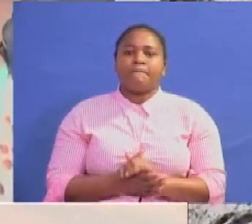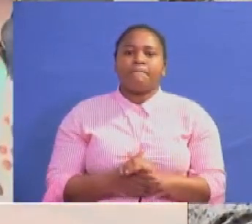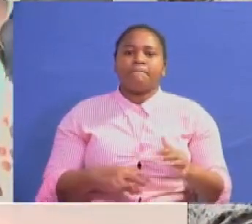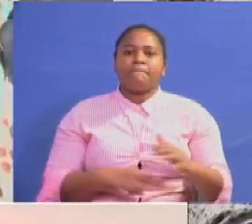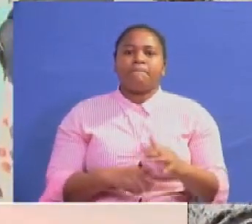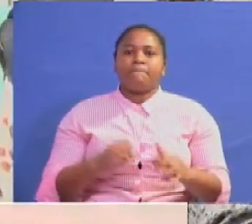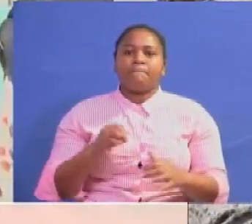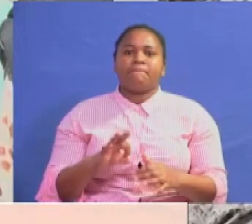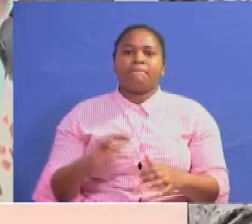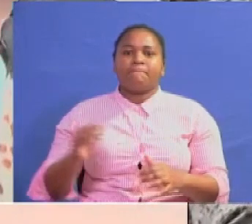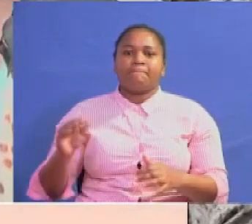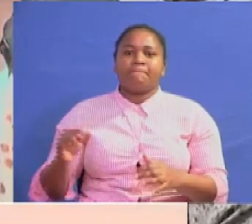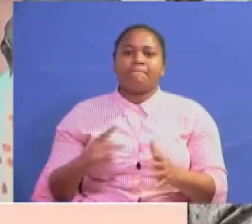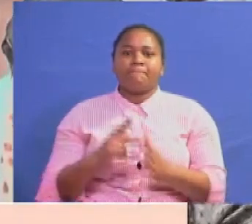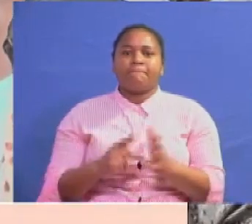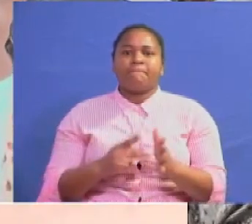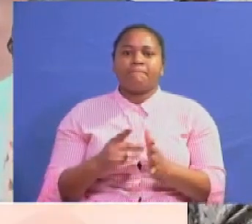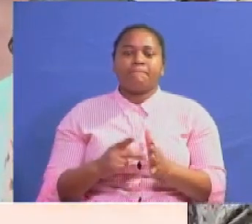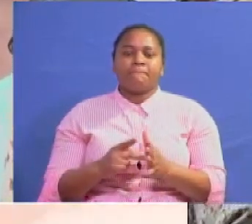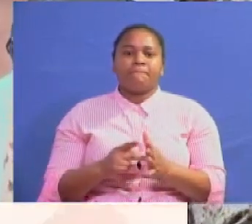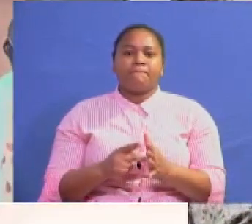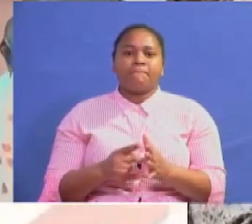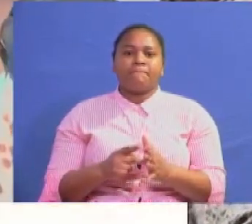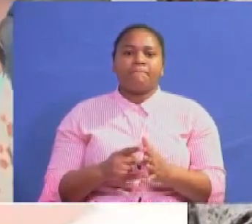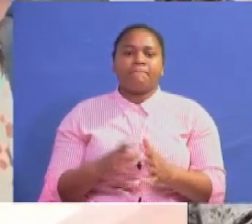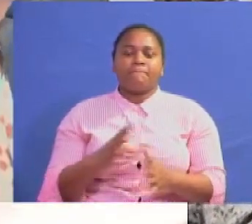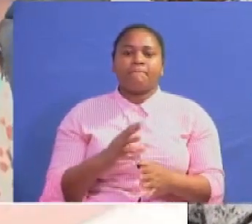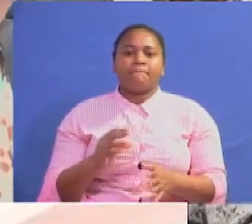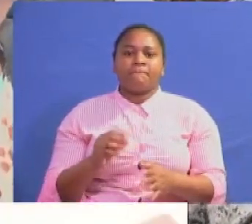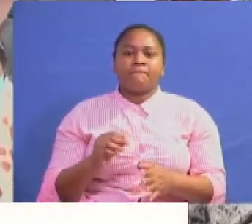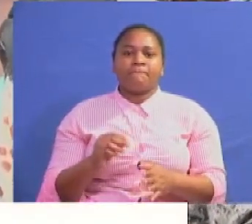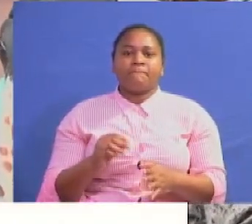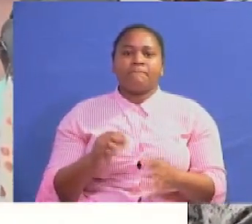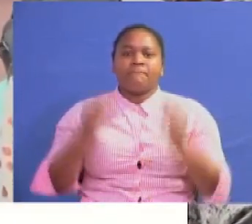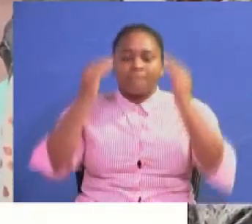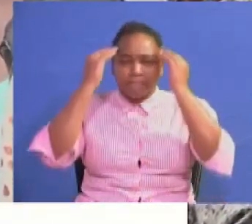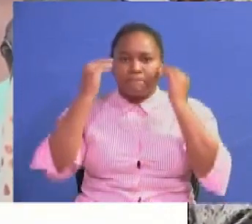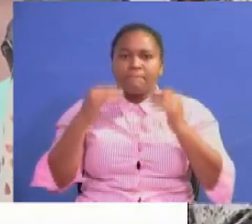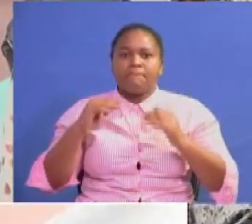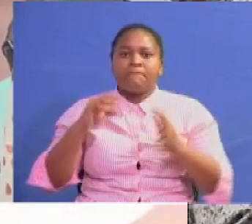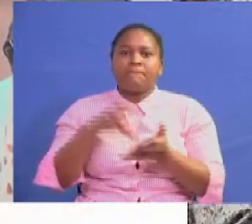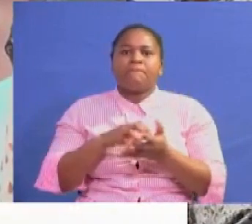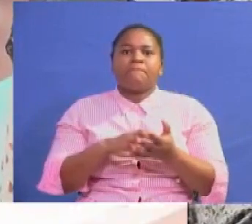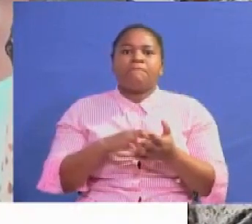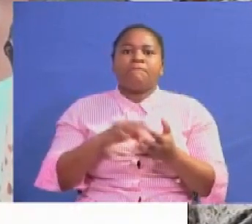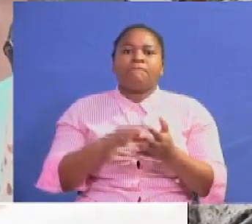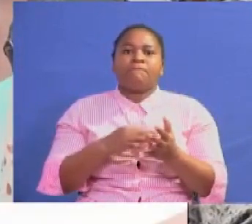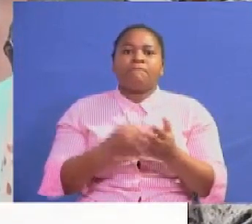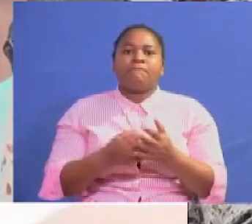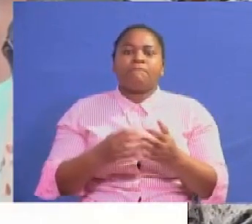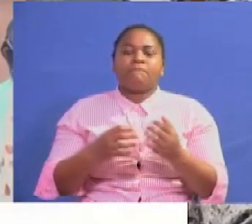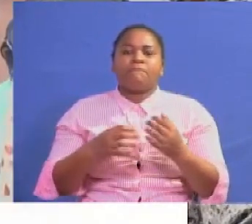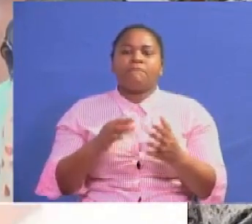of county projects, numerous court cases. We are languishing in